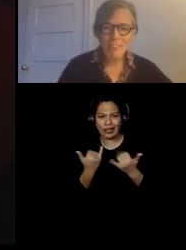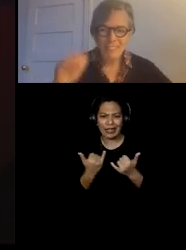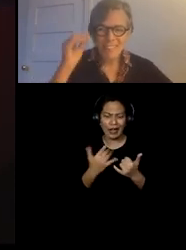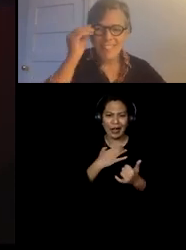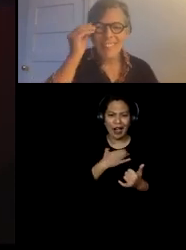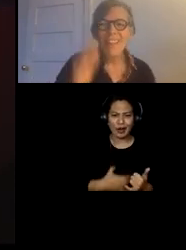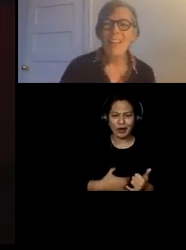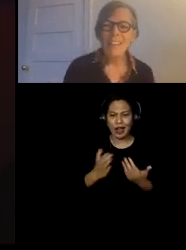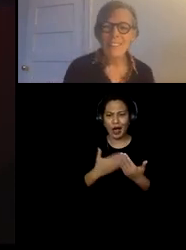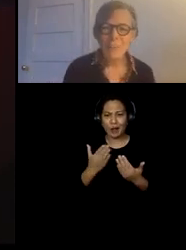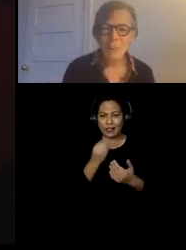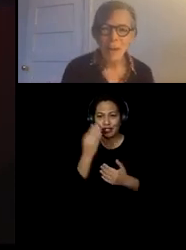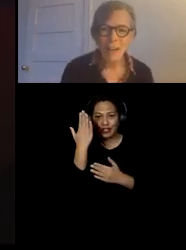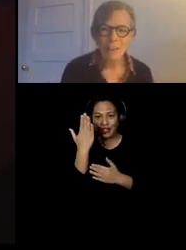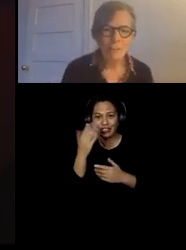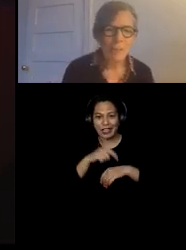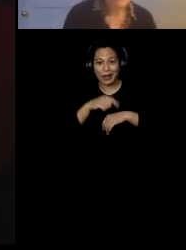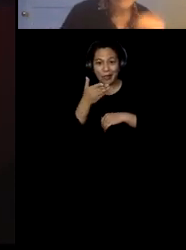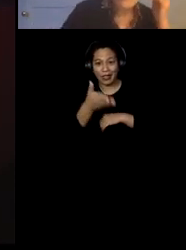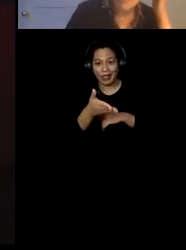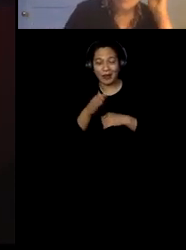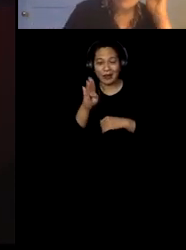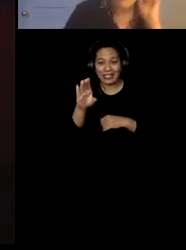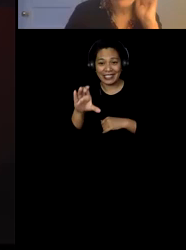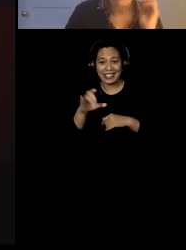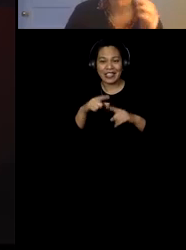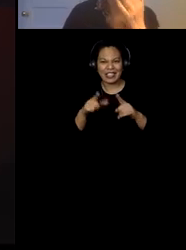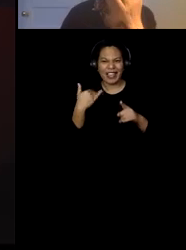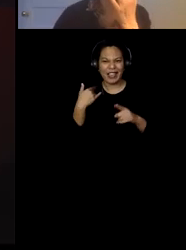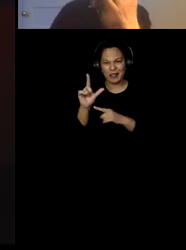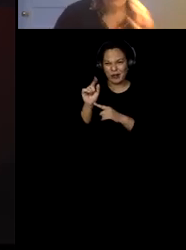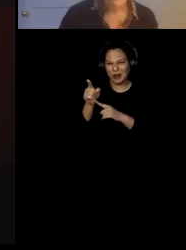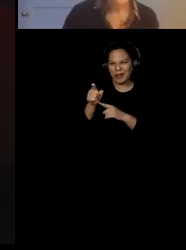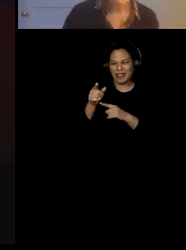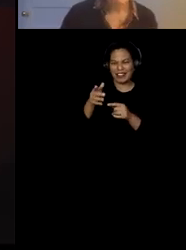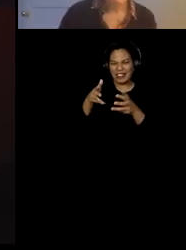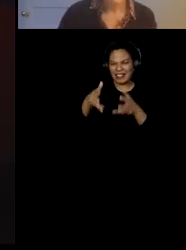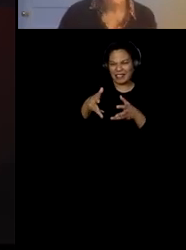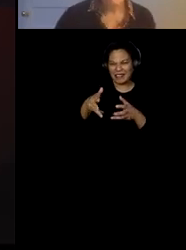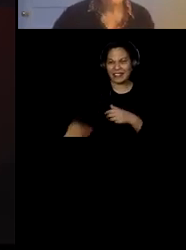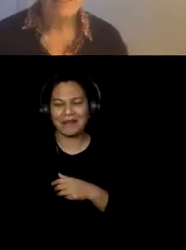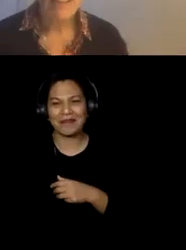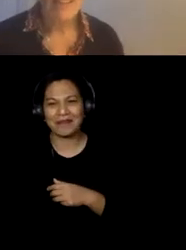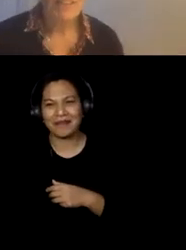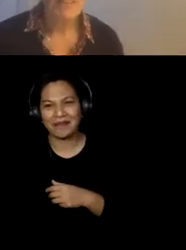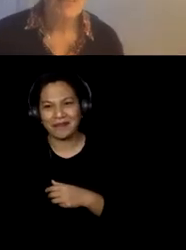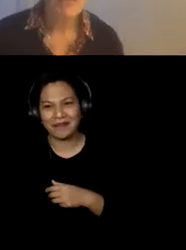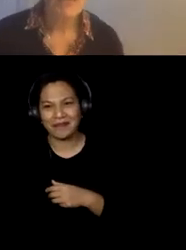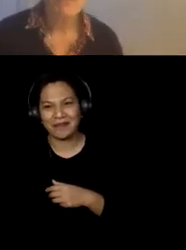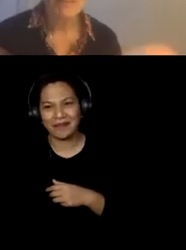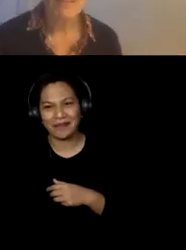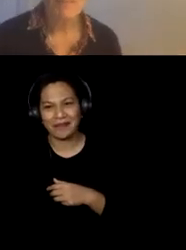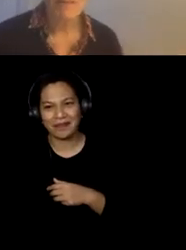lunchtime. So we've got about 20 more minutes to go. Now, Sage and Althea have given